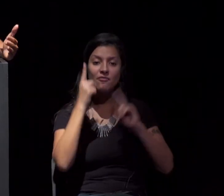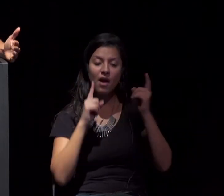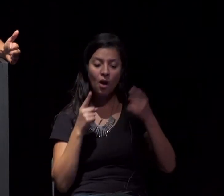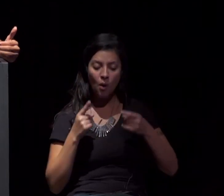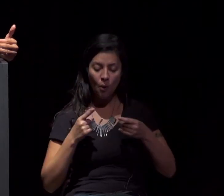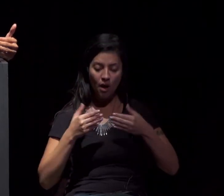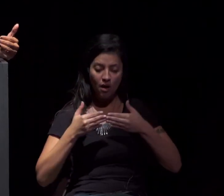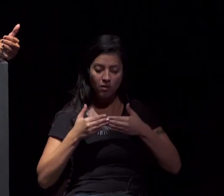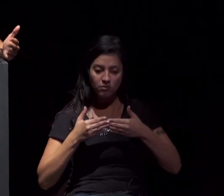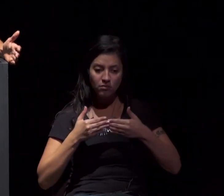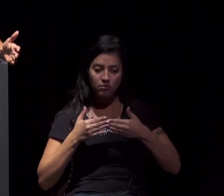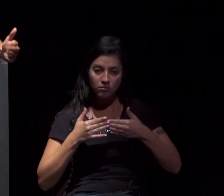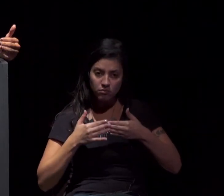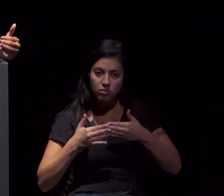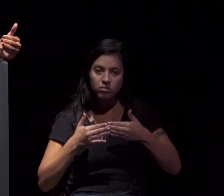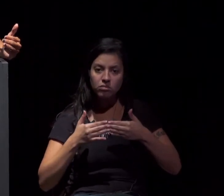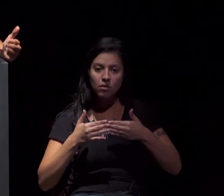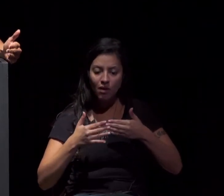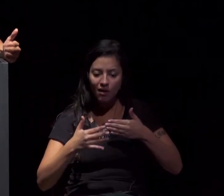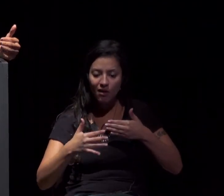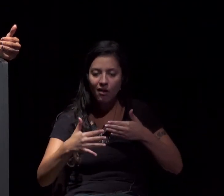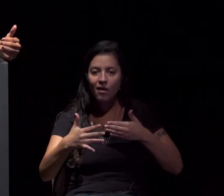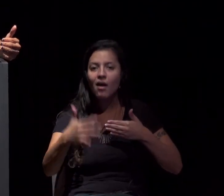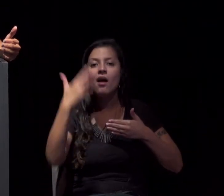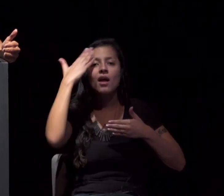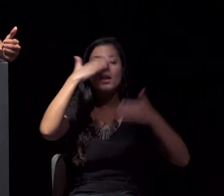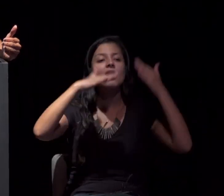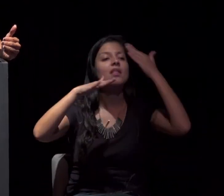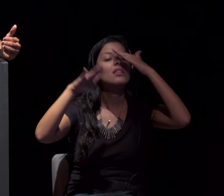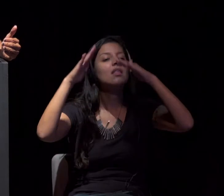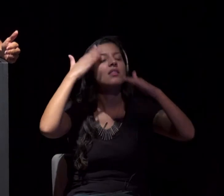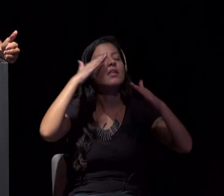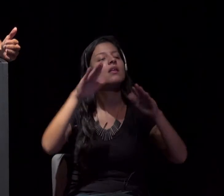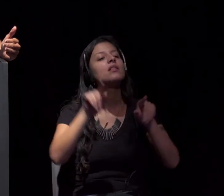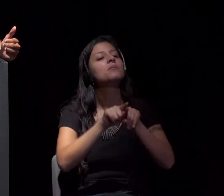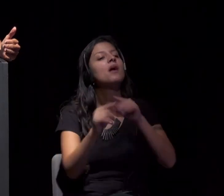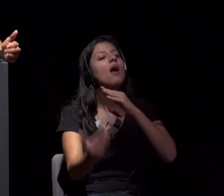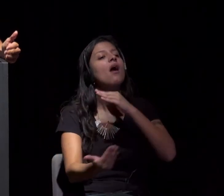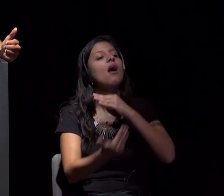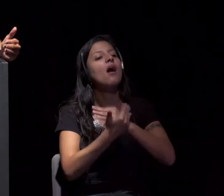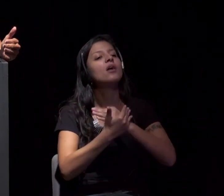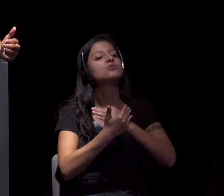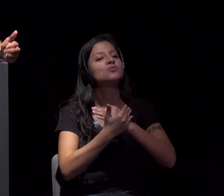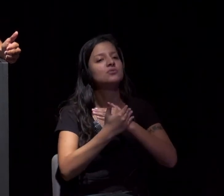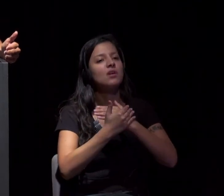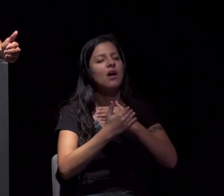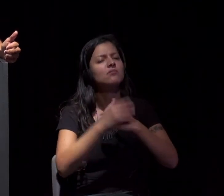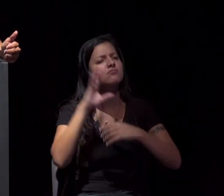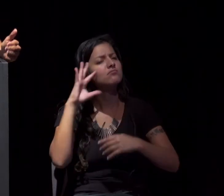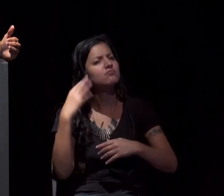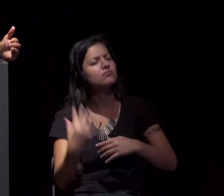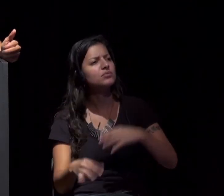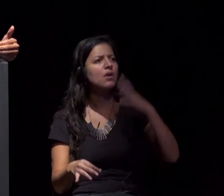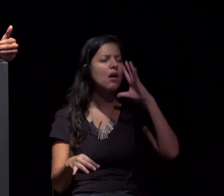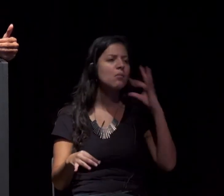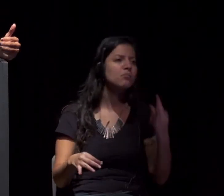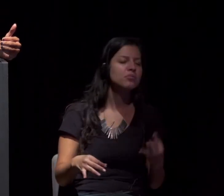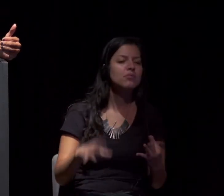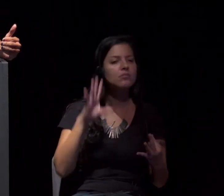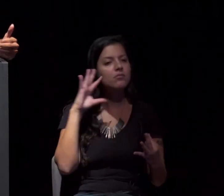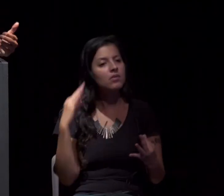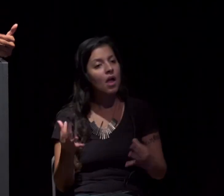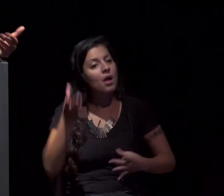simply providing an understanding for the many African diasporic performance practices from